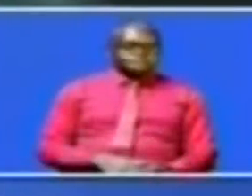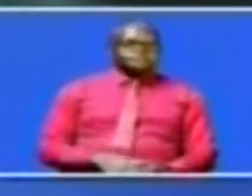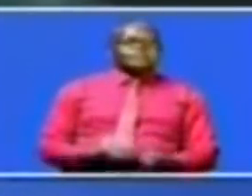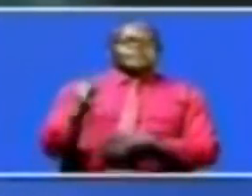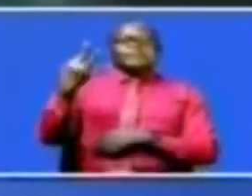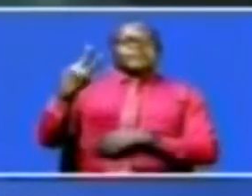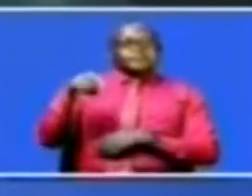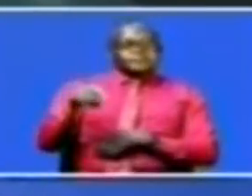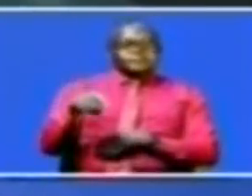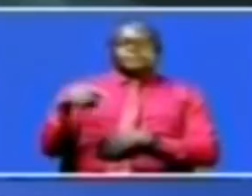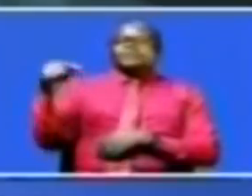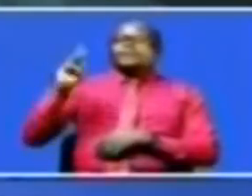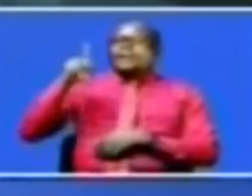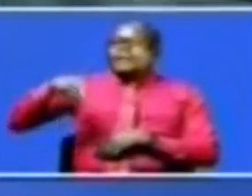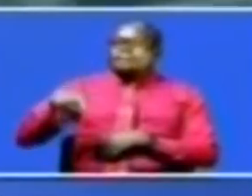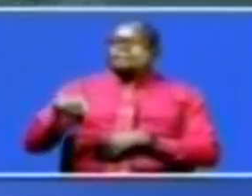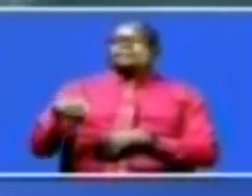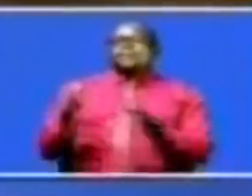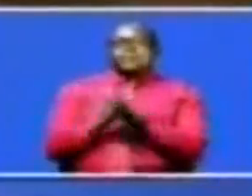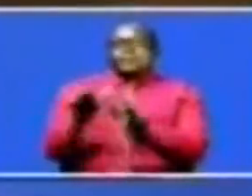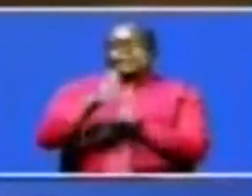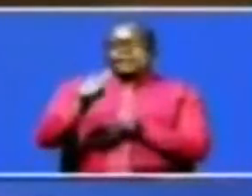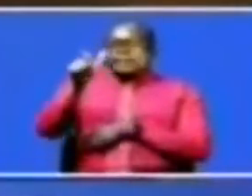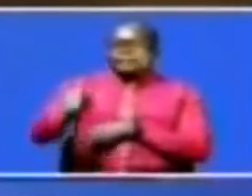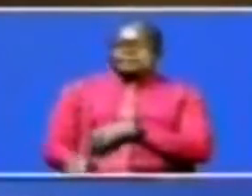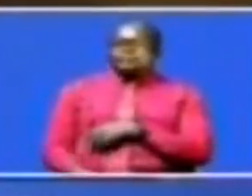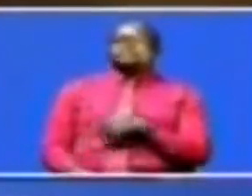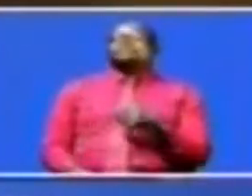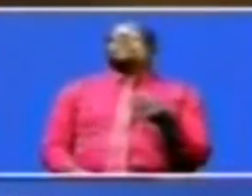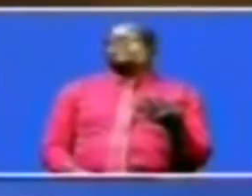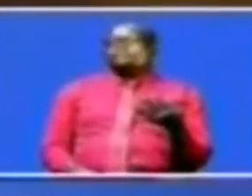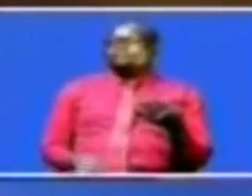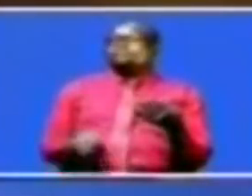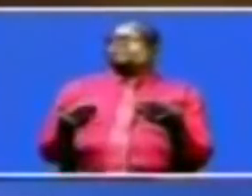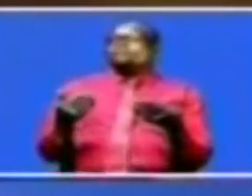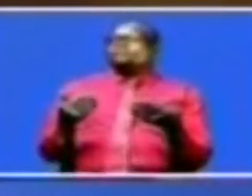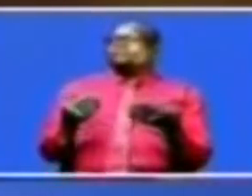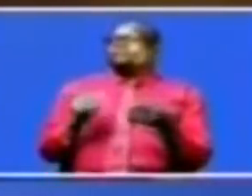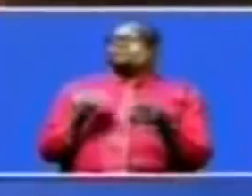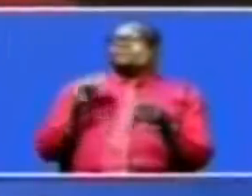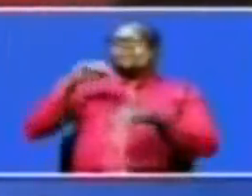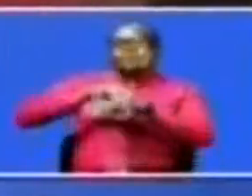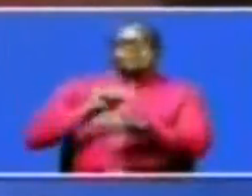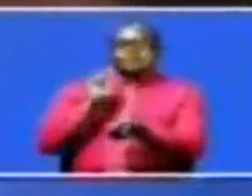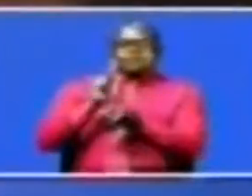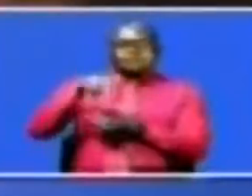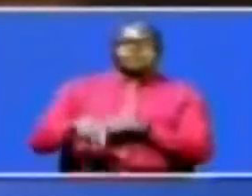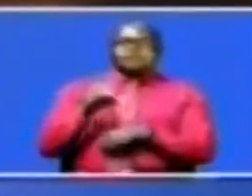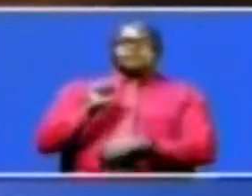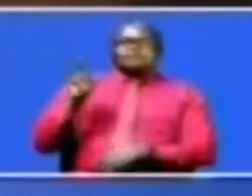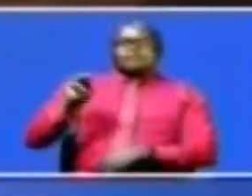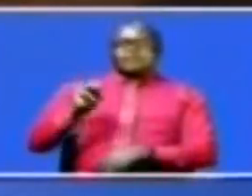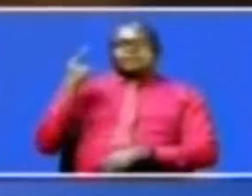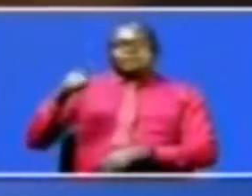In the third count, Gakuya was judged alongside Patrick Wairungi and Salome Kimamui of Tresmo Investments for receiving 12.5 million